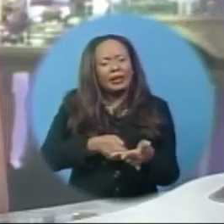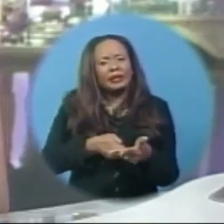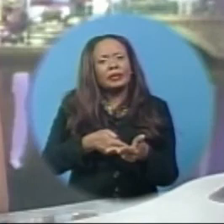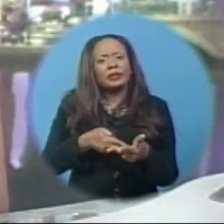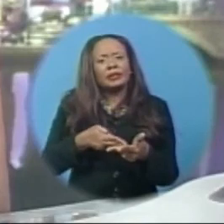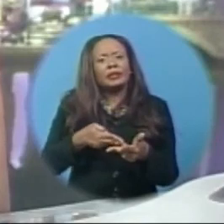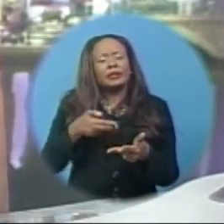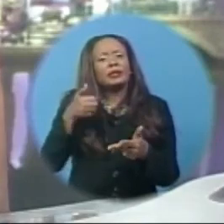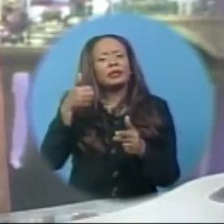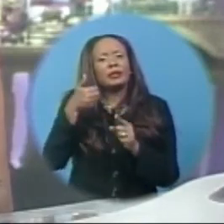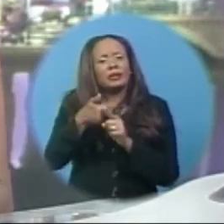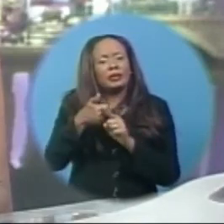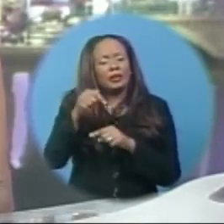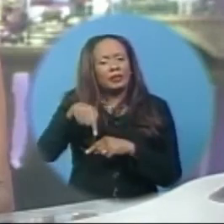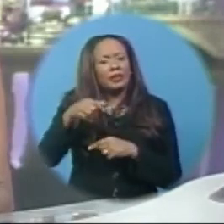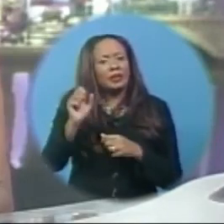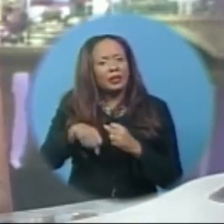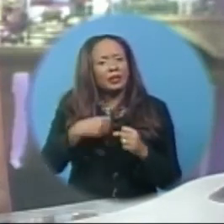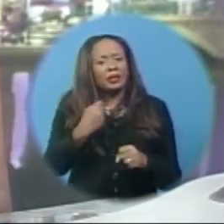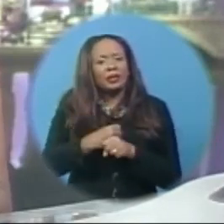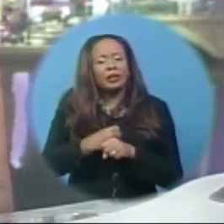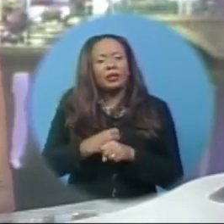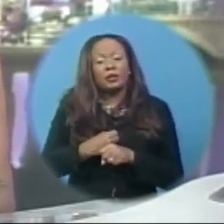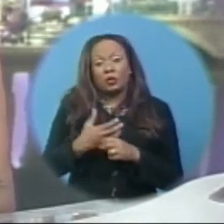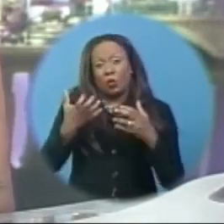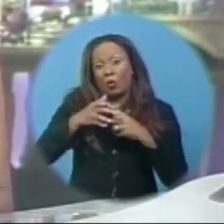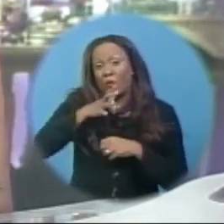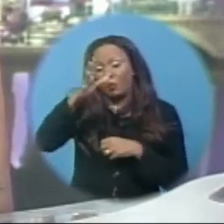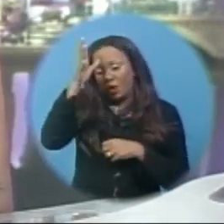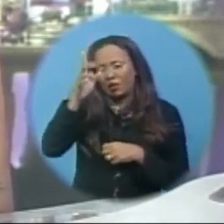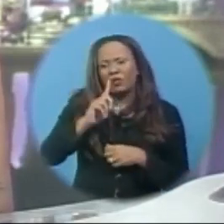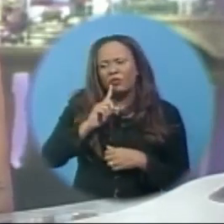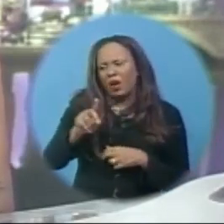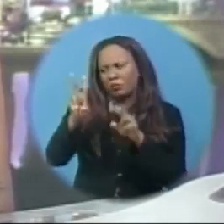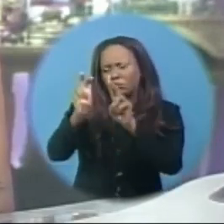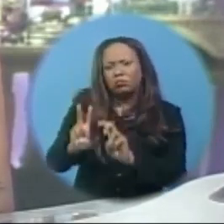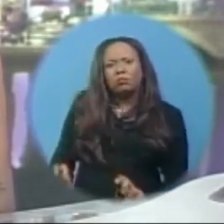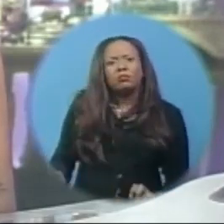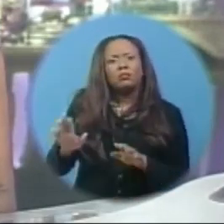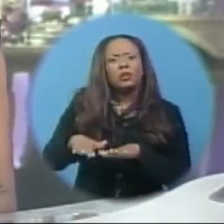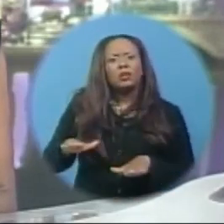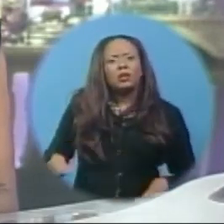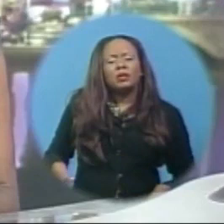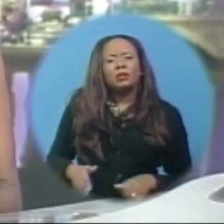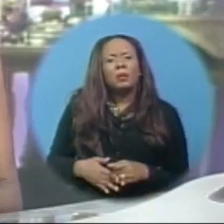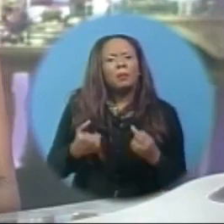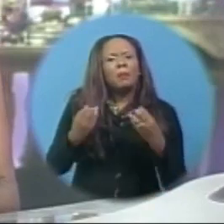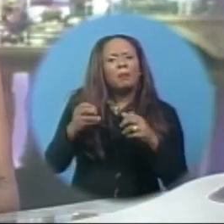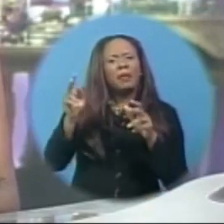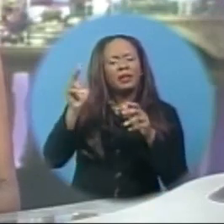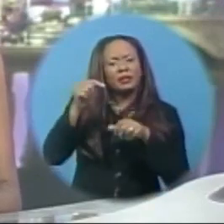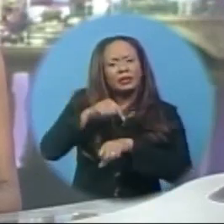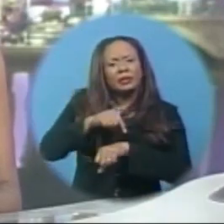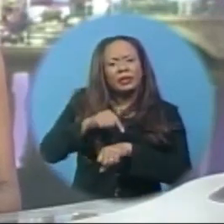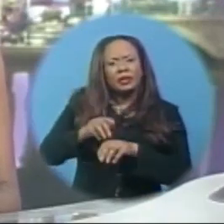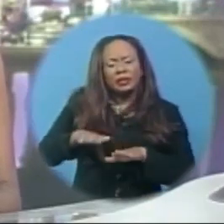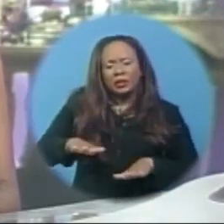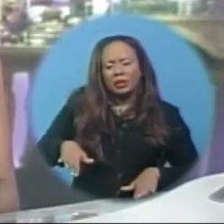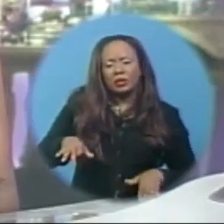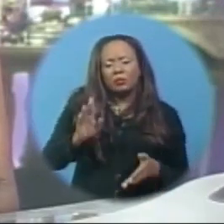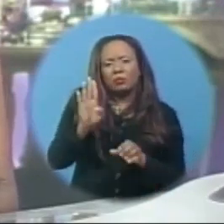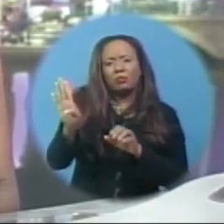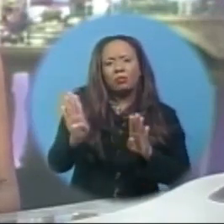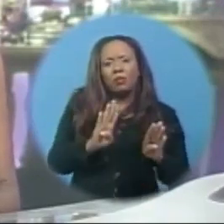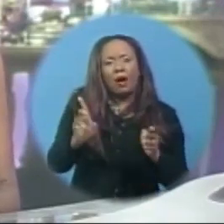symptoms, which denotes that something is wrong with their child. She says there are many depressive symptoms which often manifest in a change